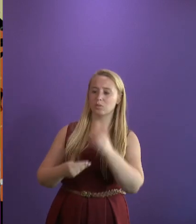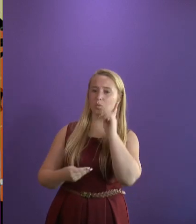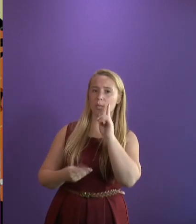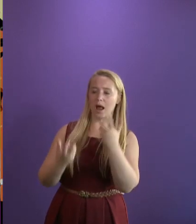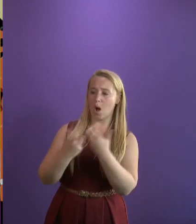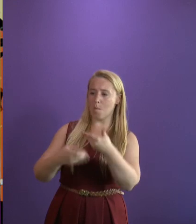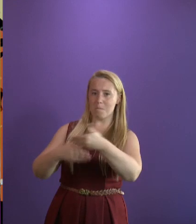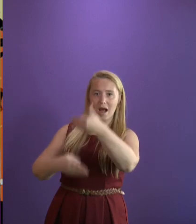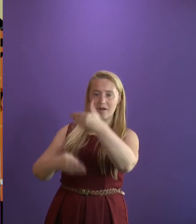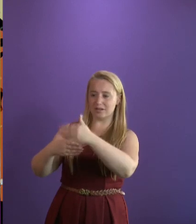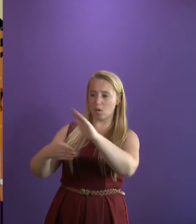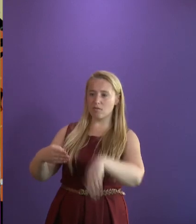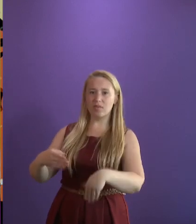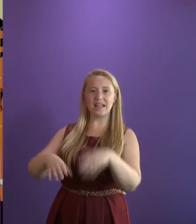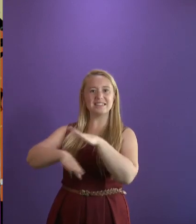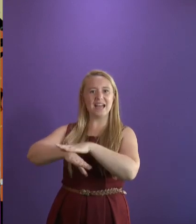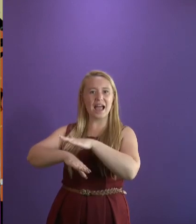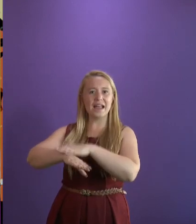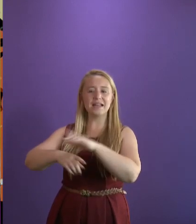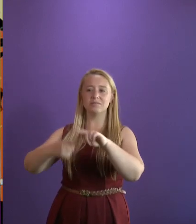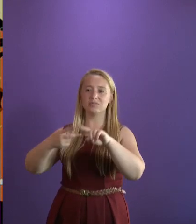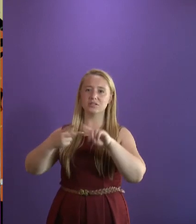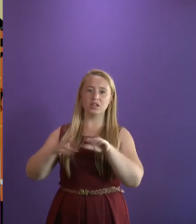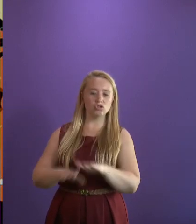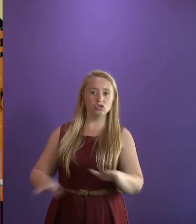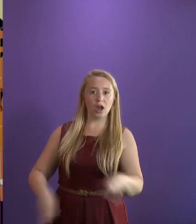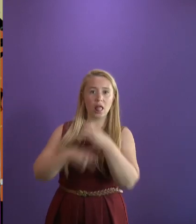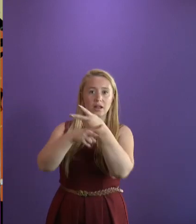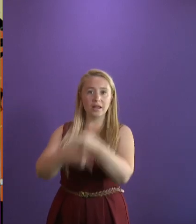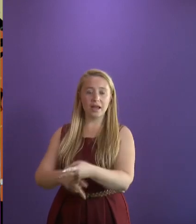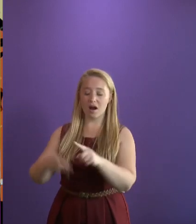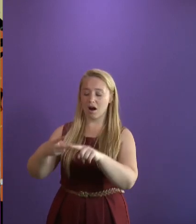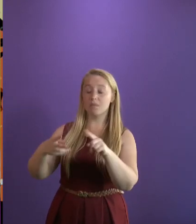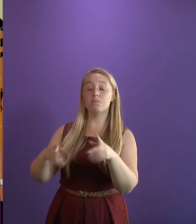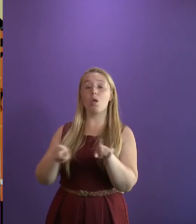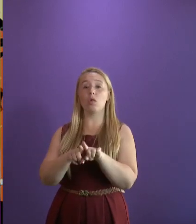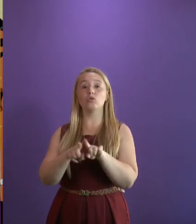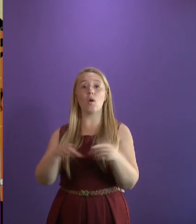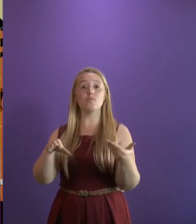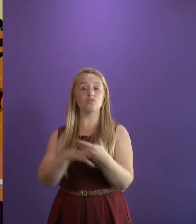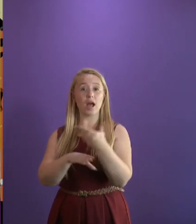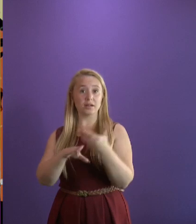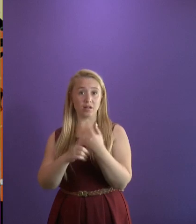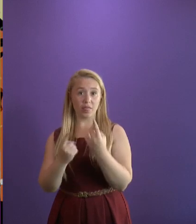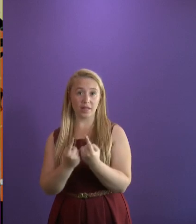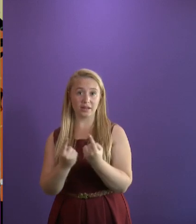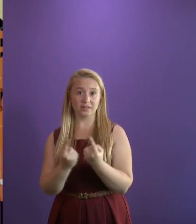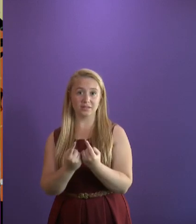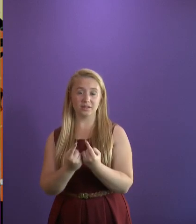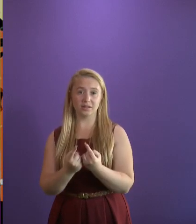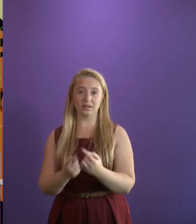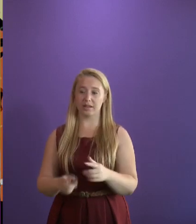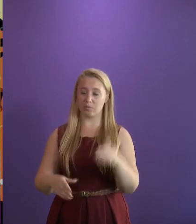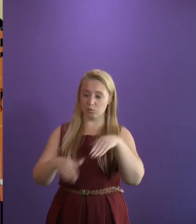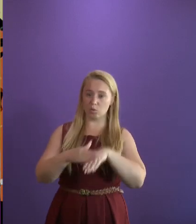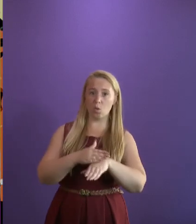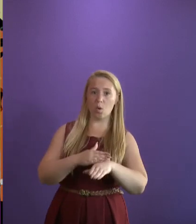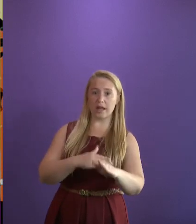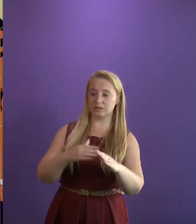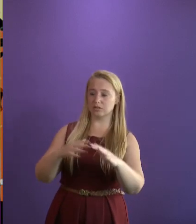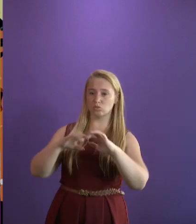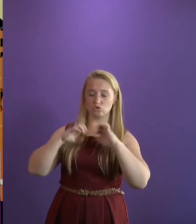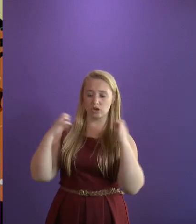the times of meetings, yes, there are things like childcare, but there are also practical things like the images in council chambers. When you go in and you